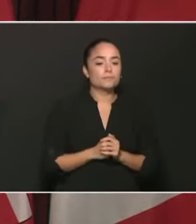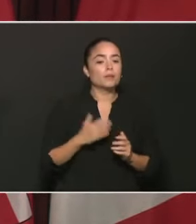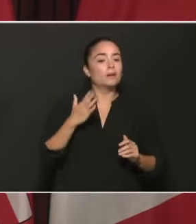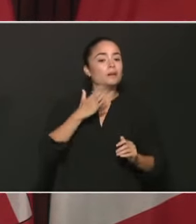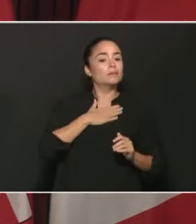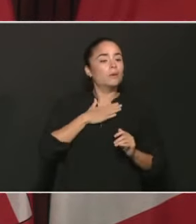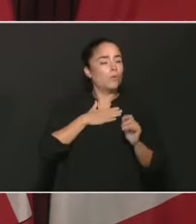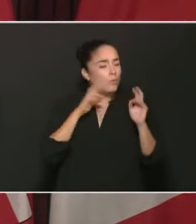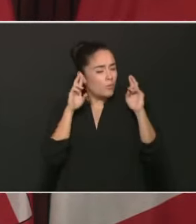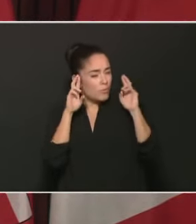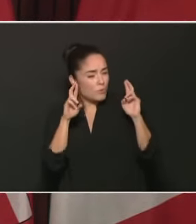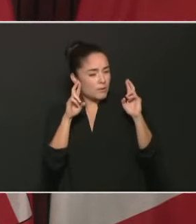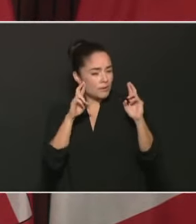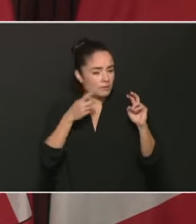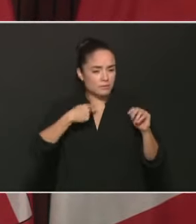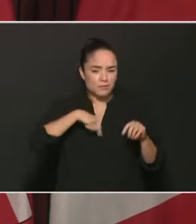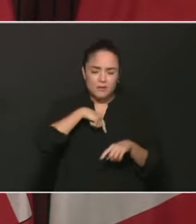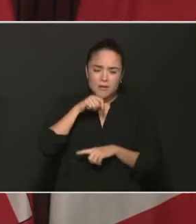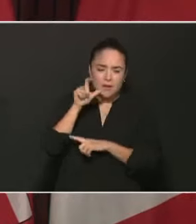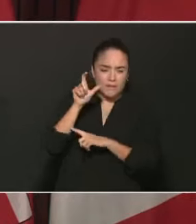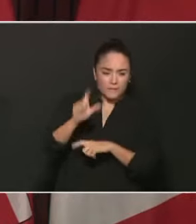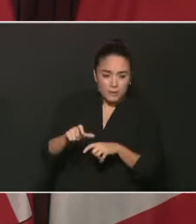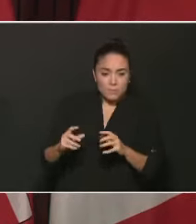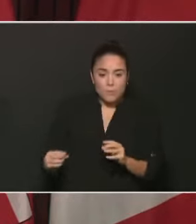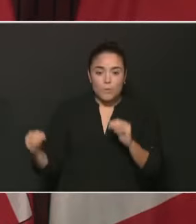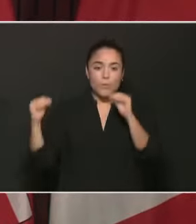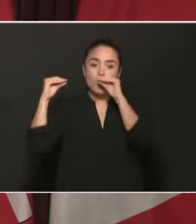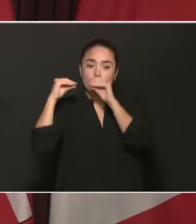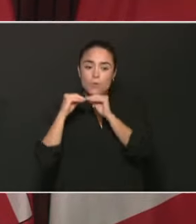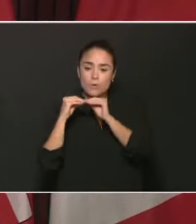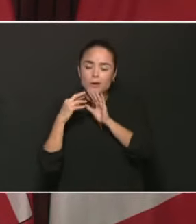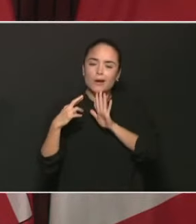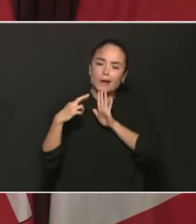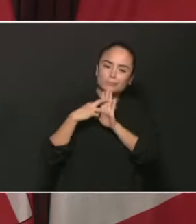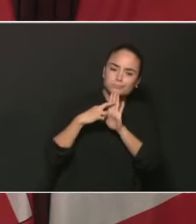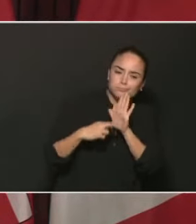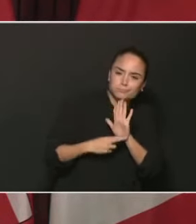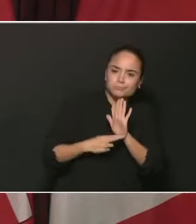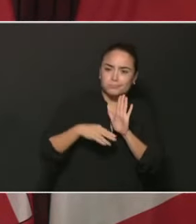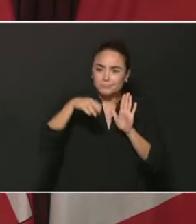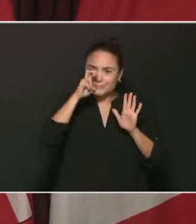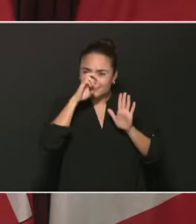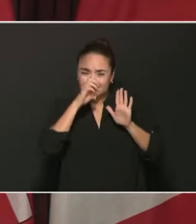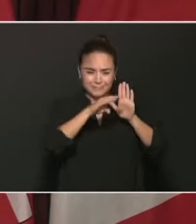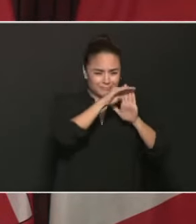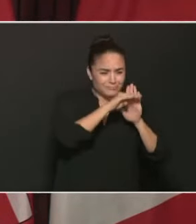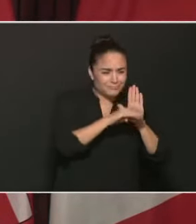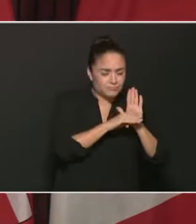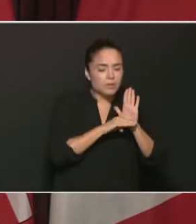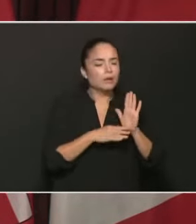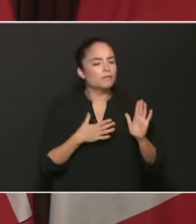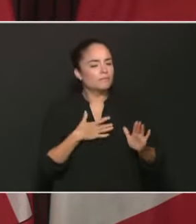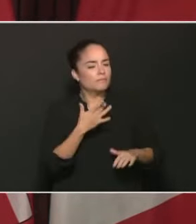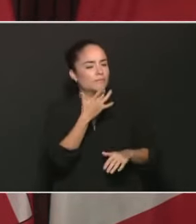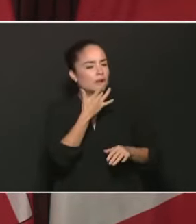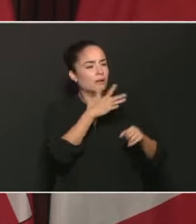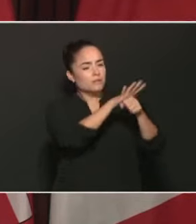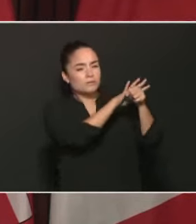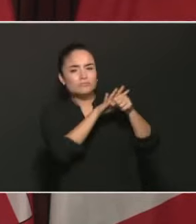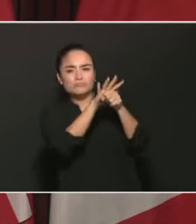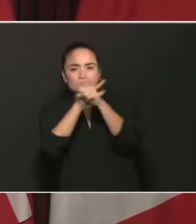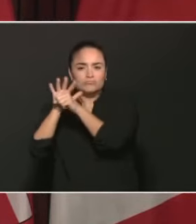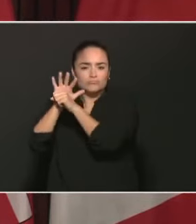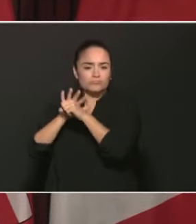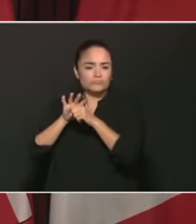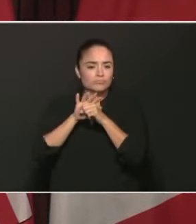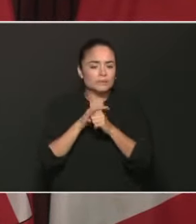don't have to impose any further restrictions at a provincial level and work regionally to control the spread and allow regional economies to